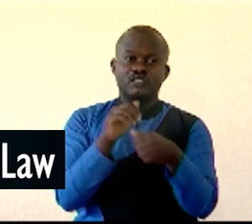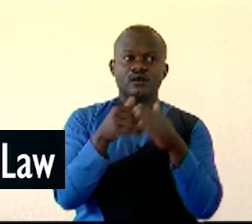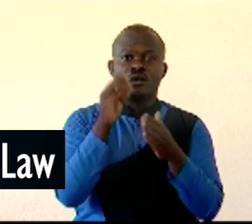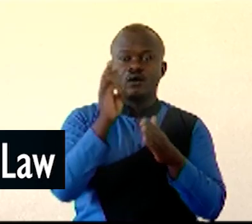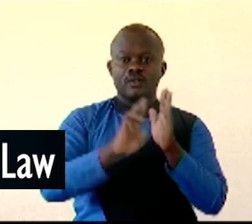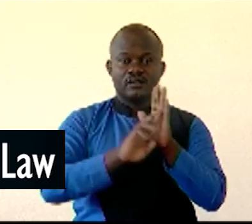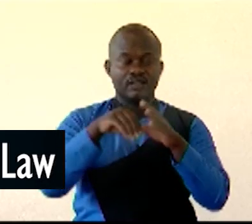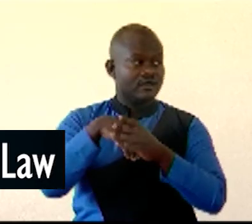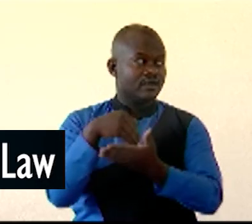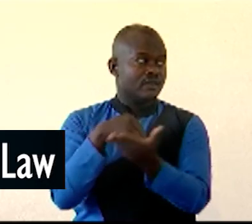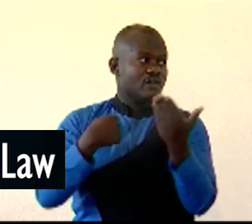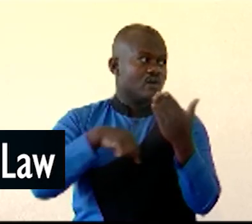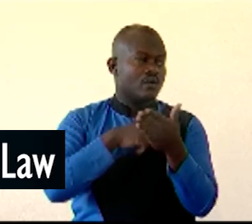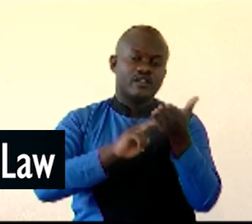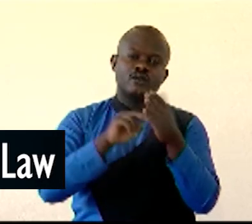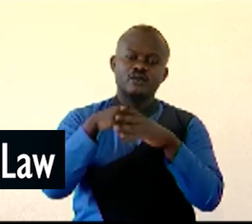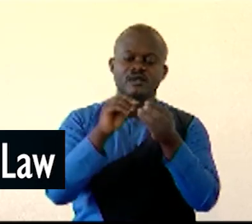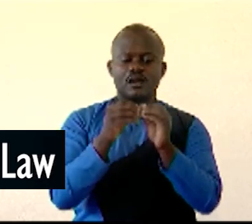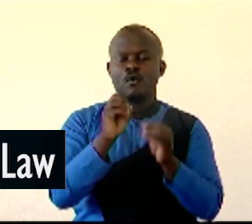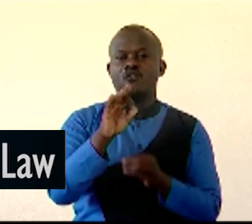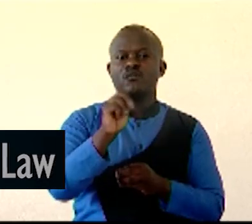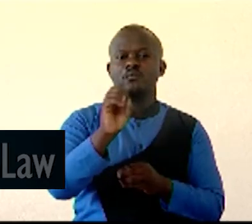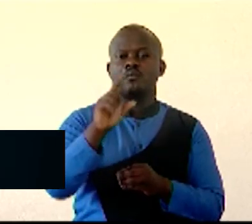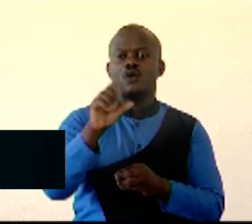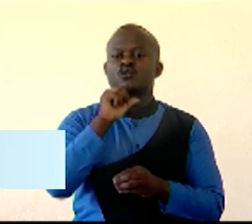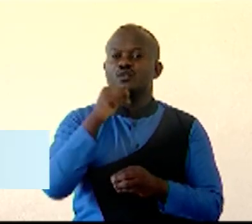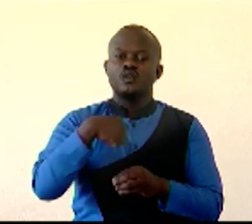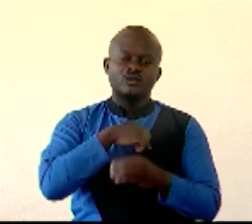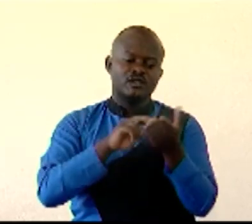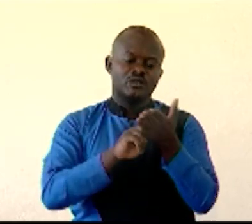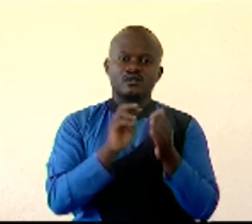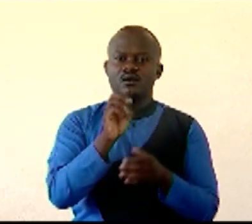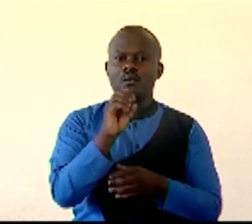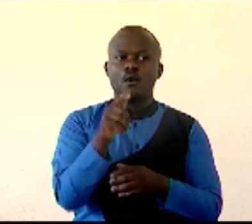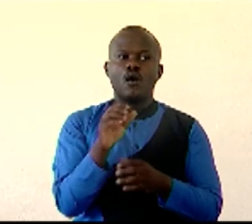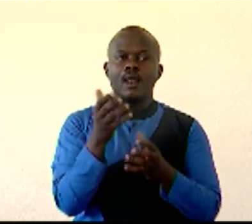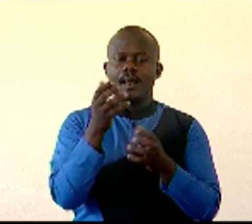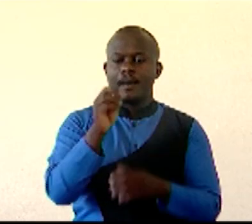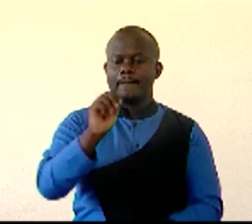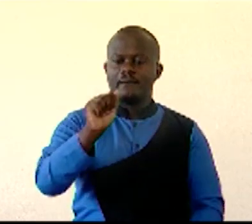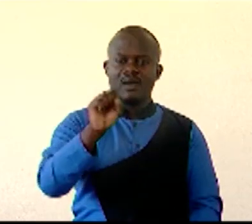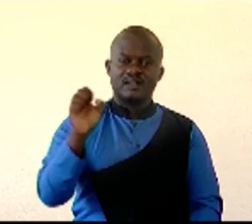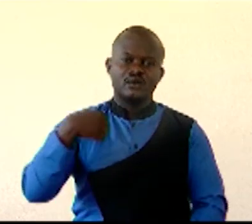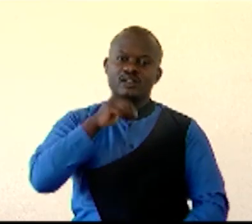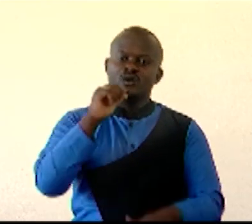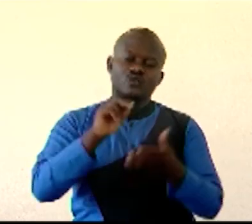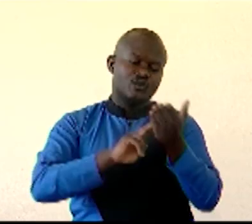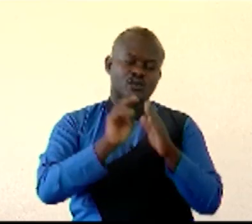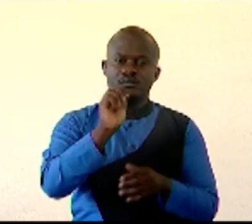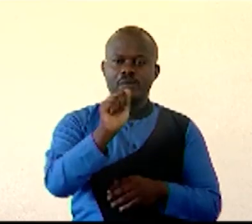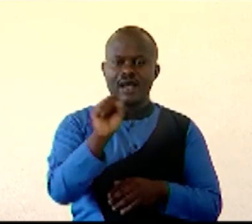in excess, we use number of moles. We don't use molar masses. Sorry, we don't use